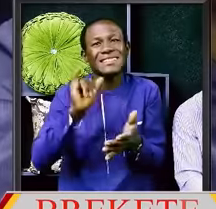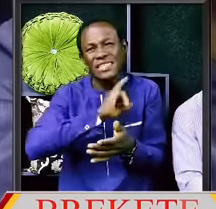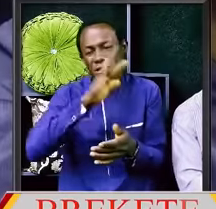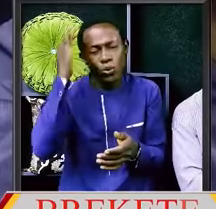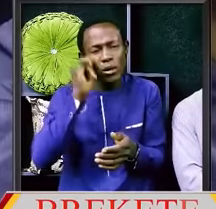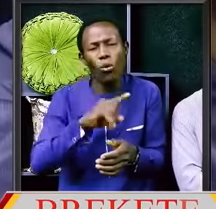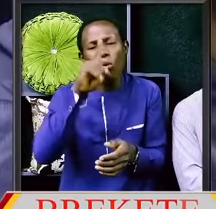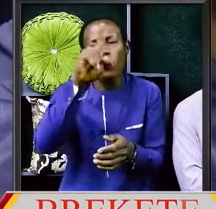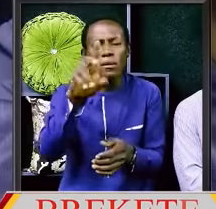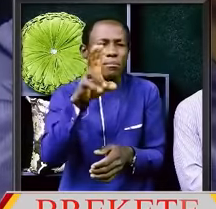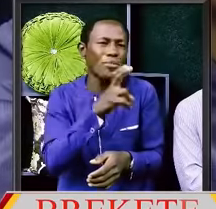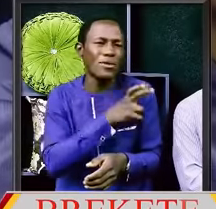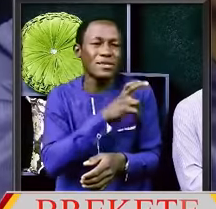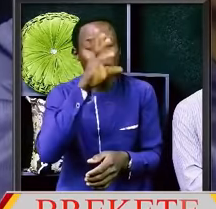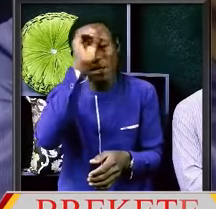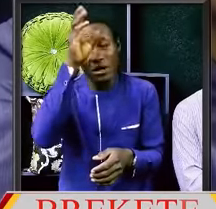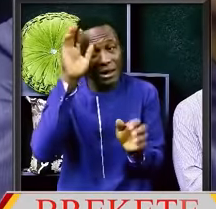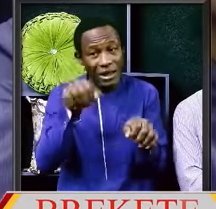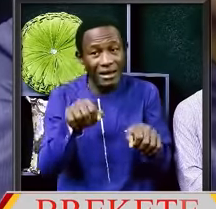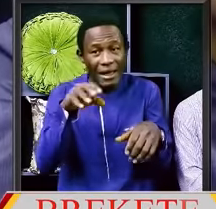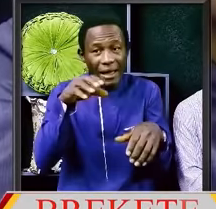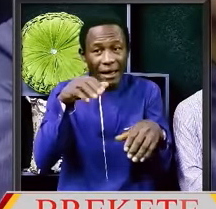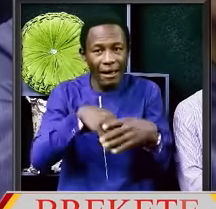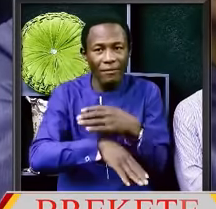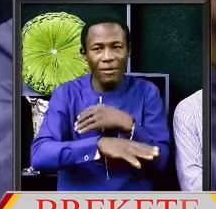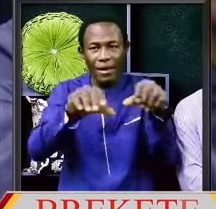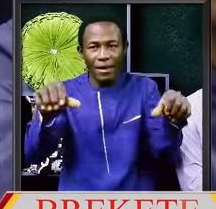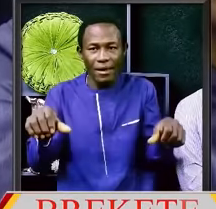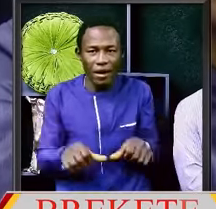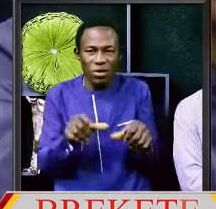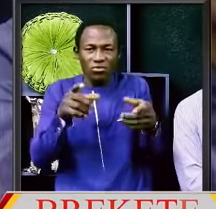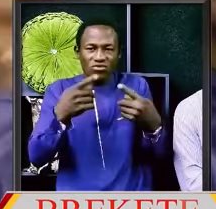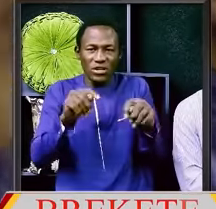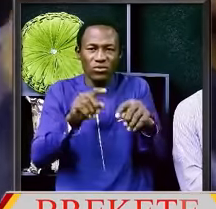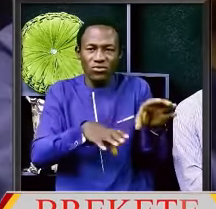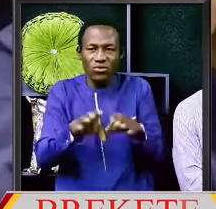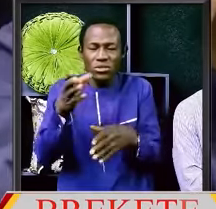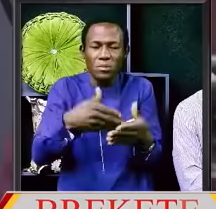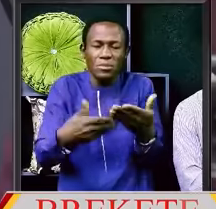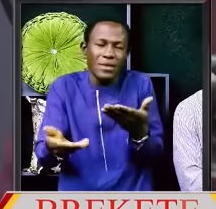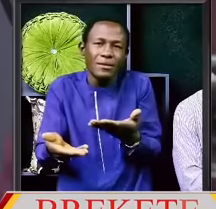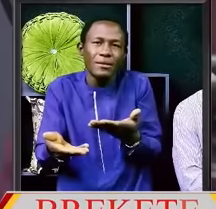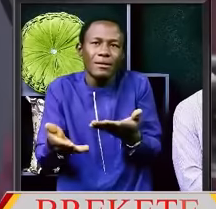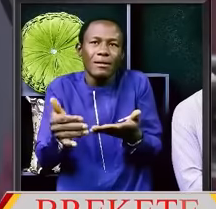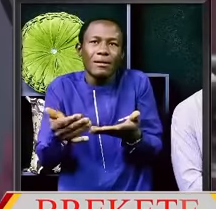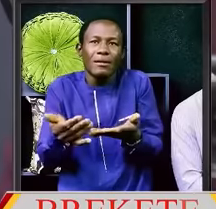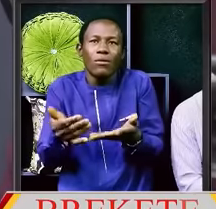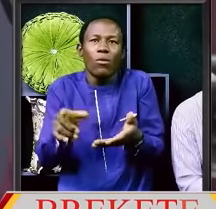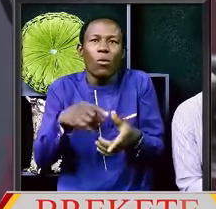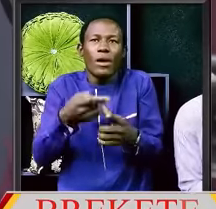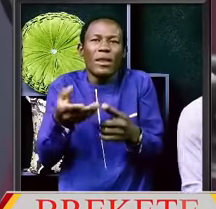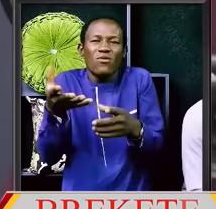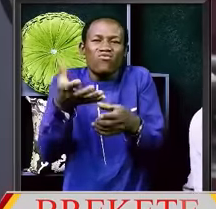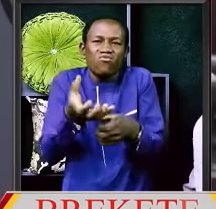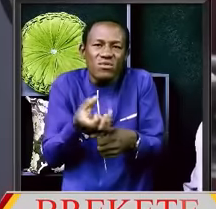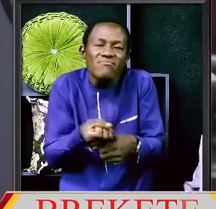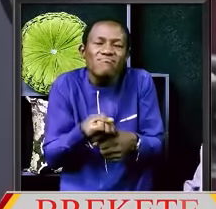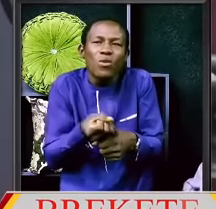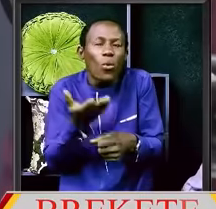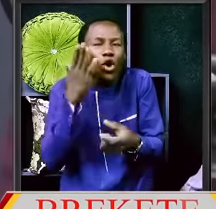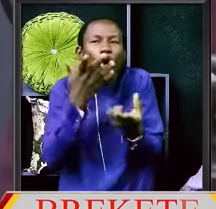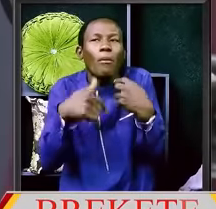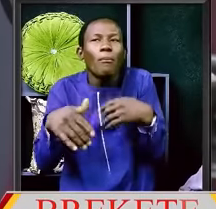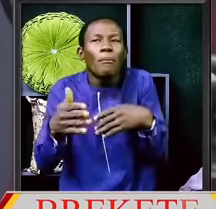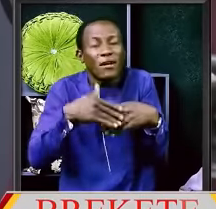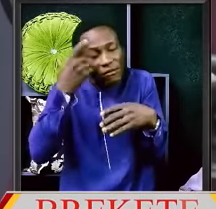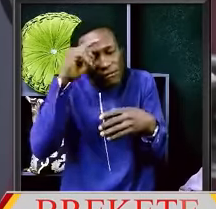one policeman fit enter area, go they try to do something. When they overpower and you go call for backup. No be here